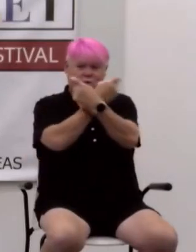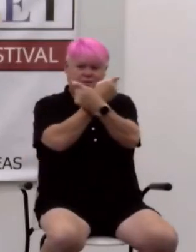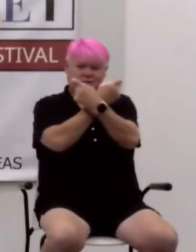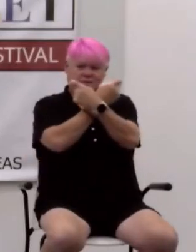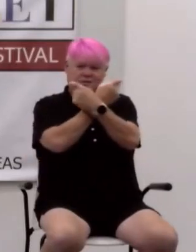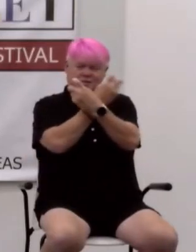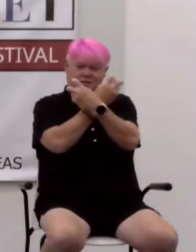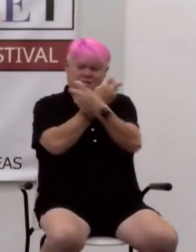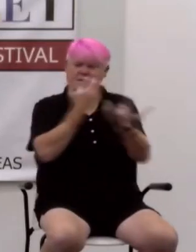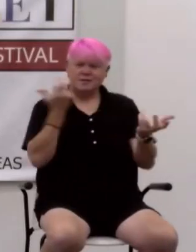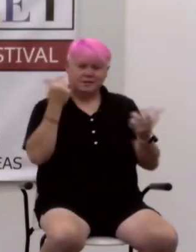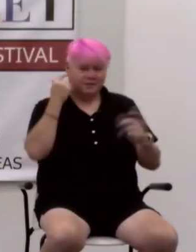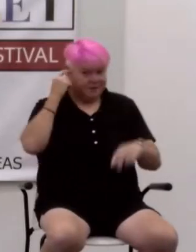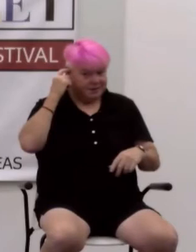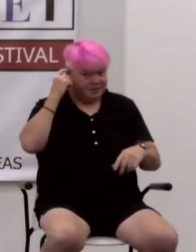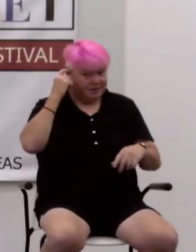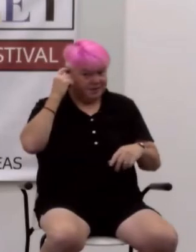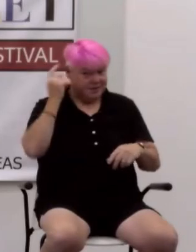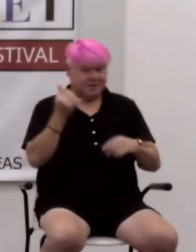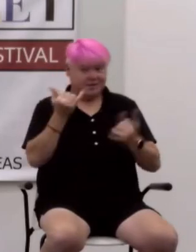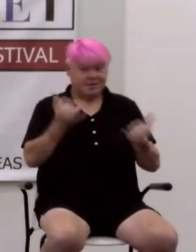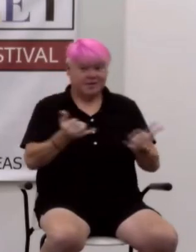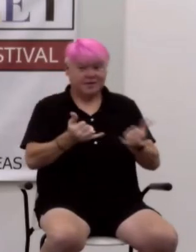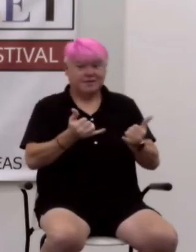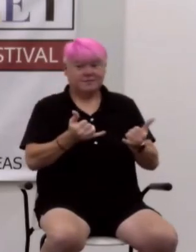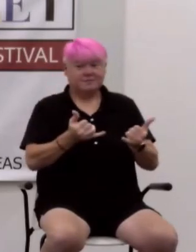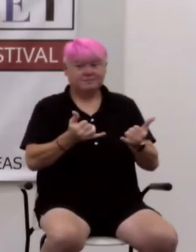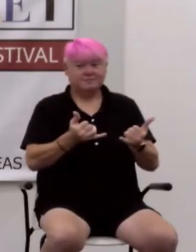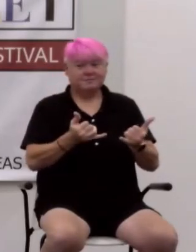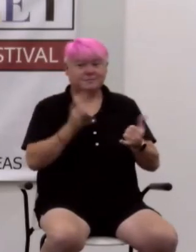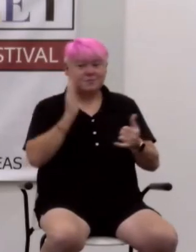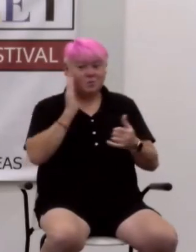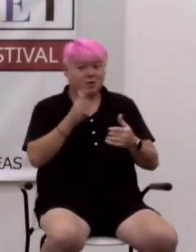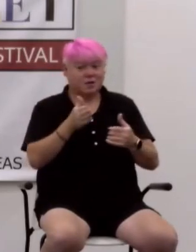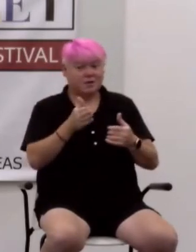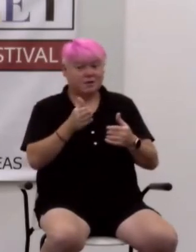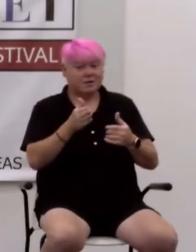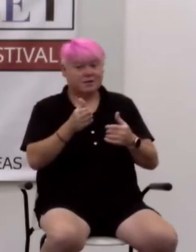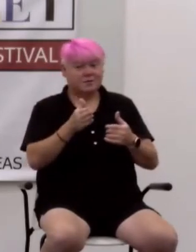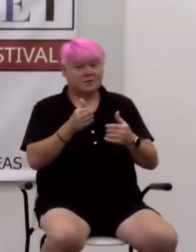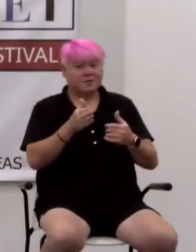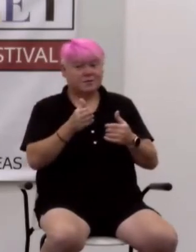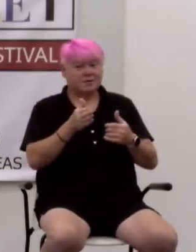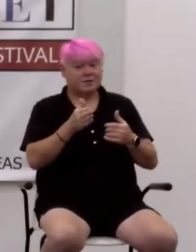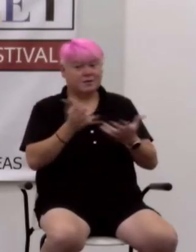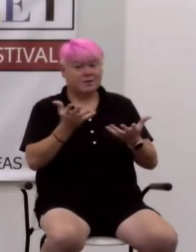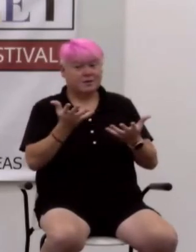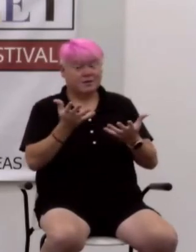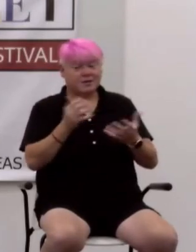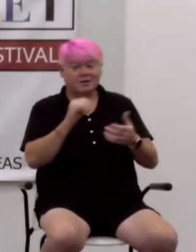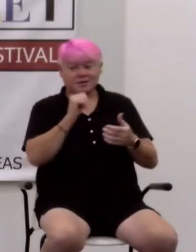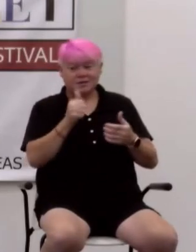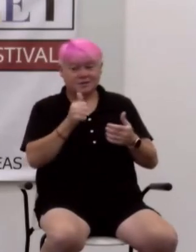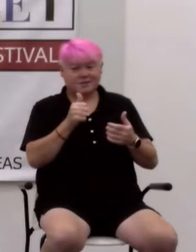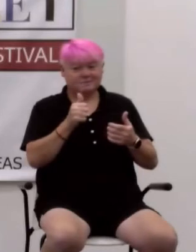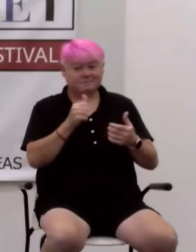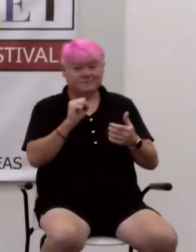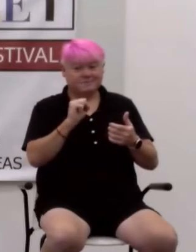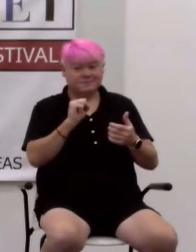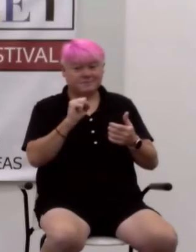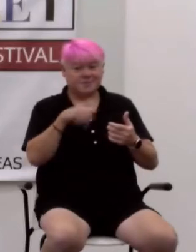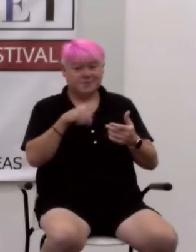Now, this will be a bit of I'm going to try not to spoiler it because there is,